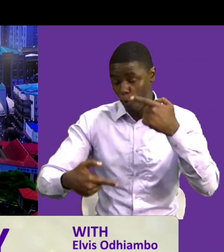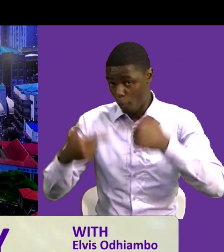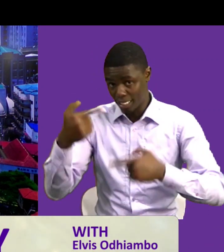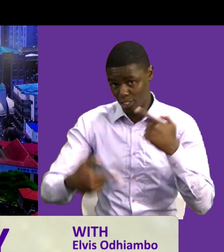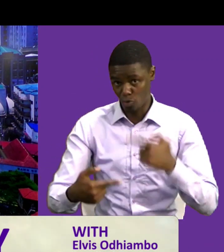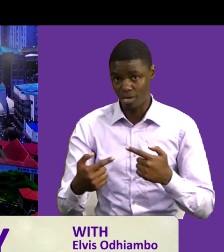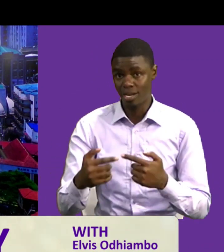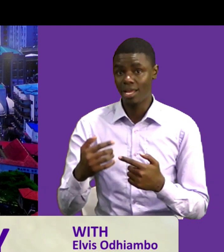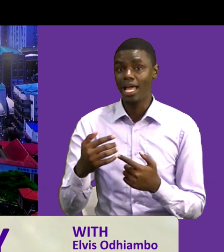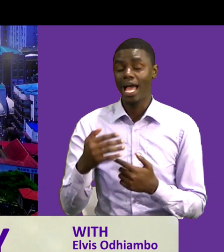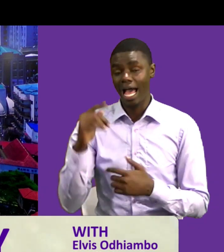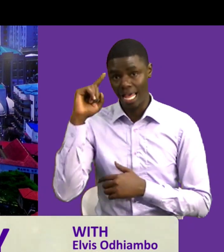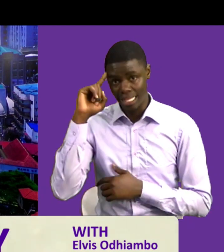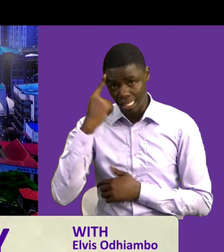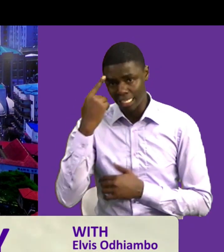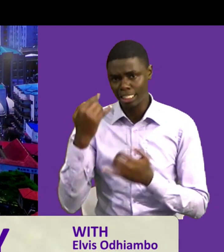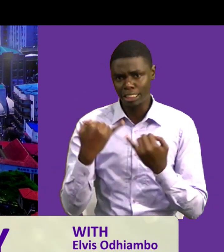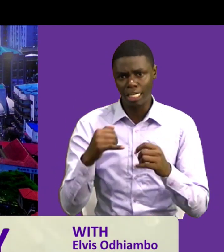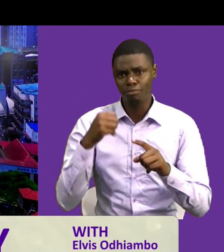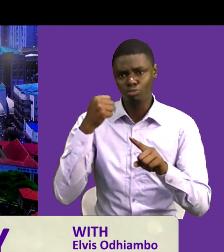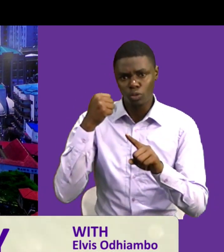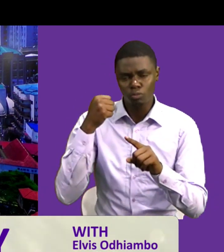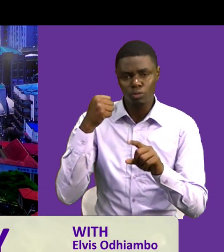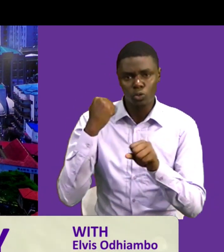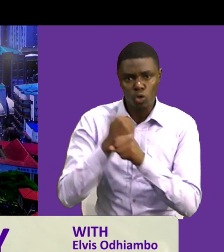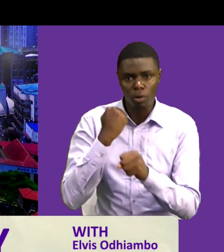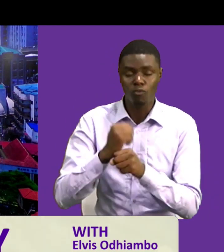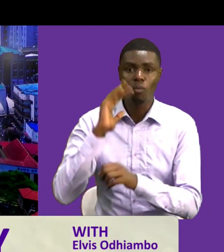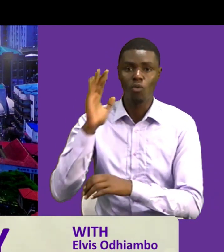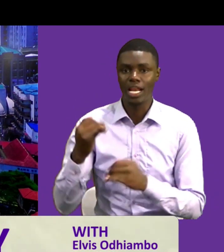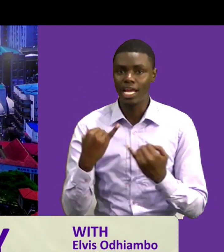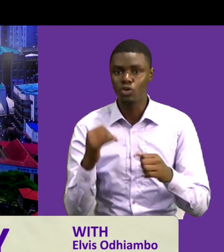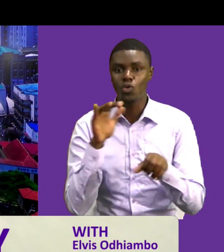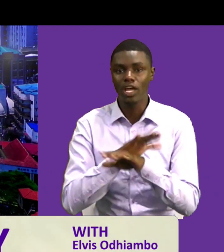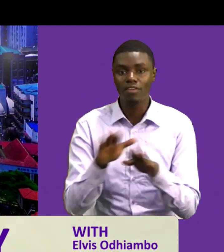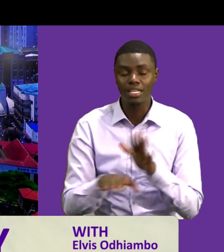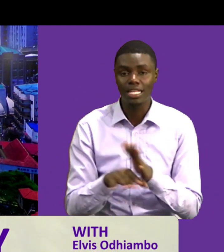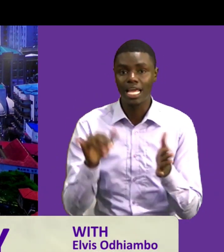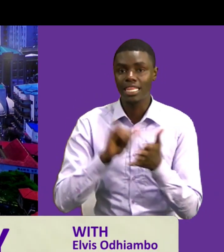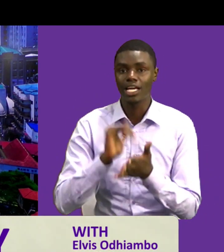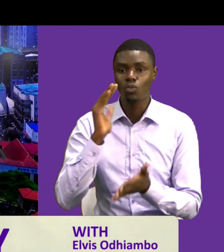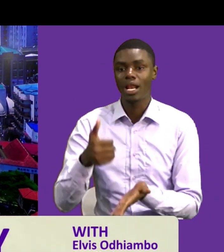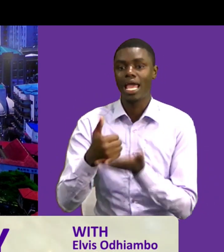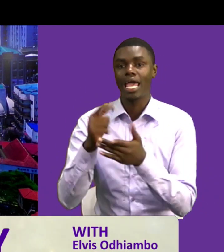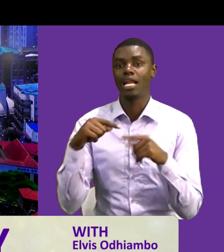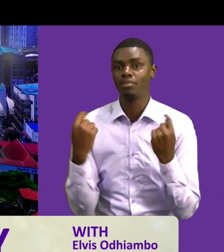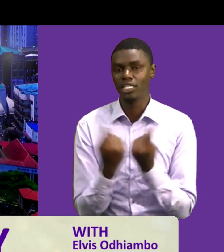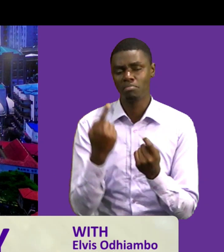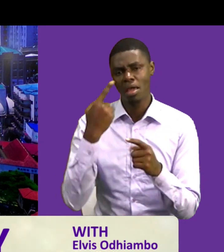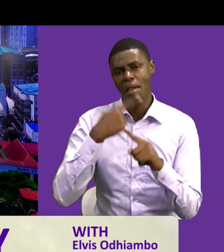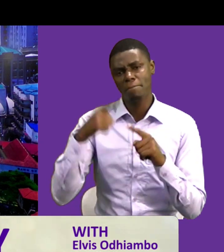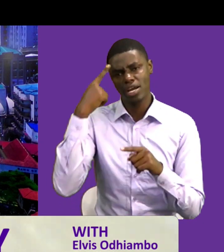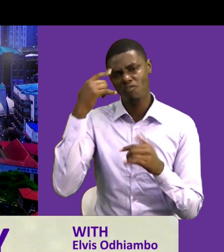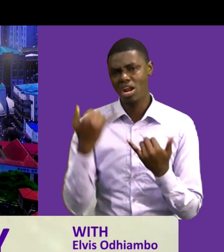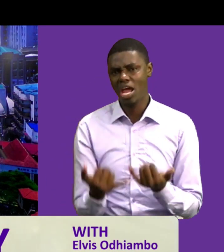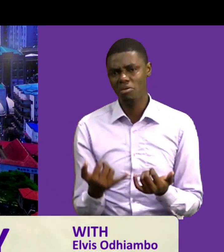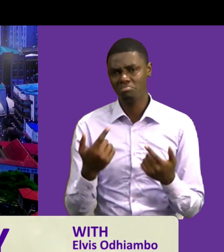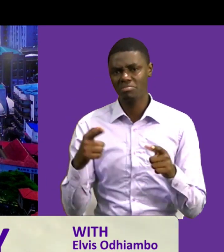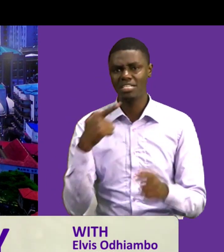competition, they at least try to perform and do everything that will help the team. But for now, let's